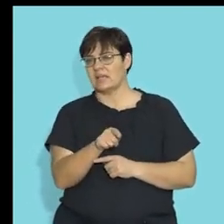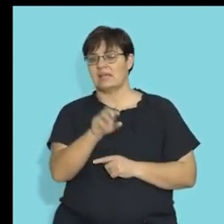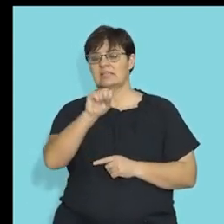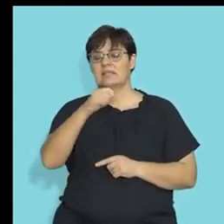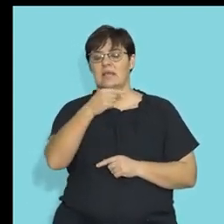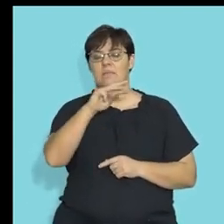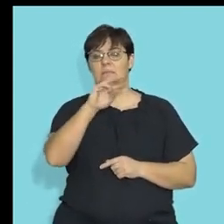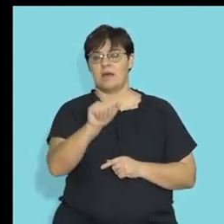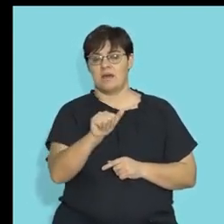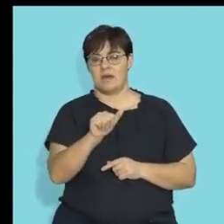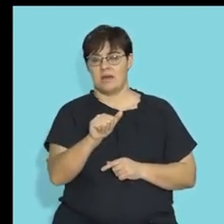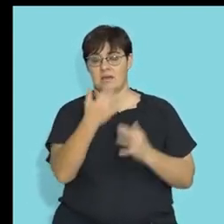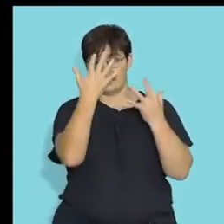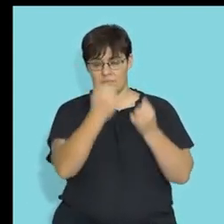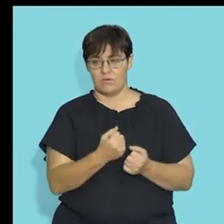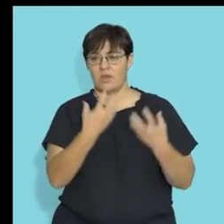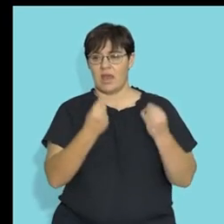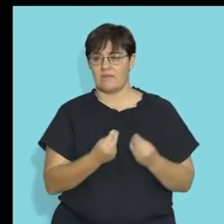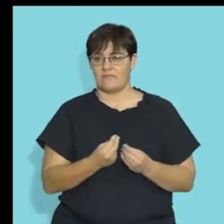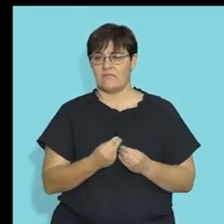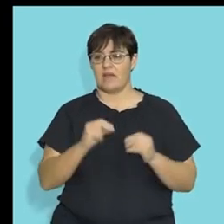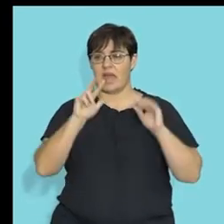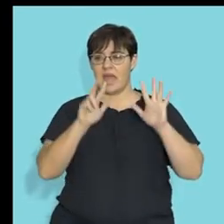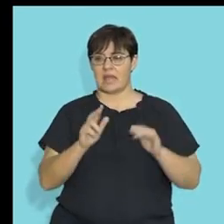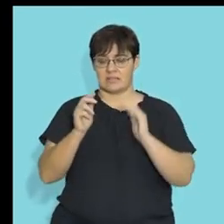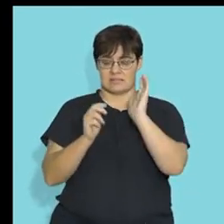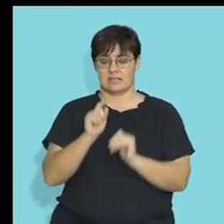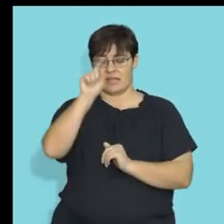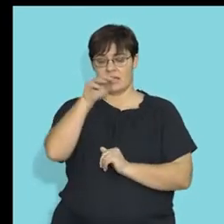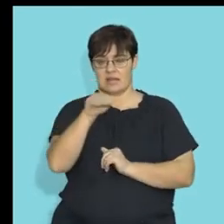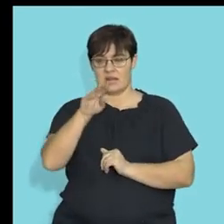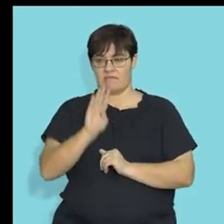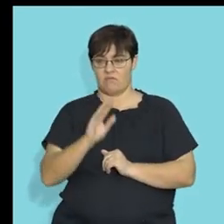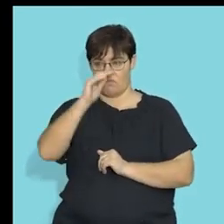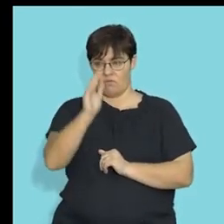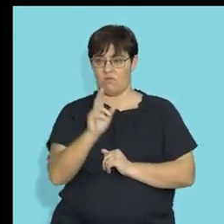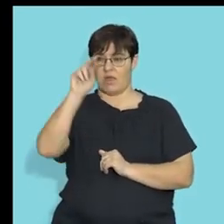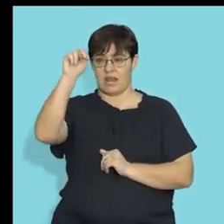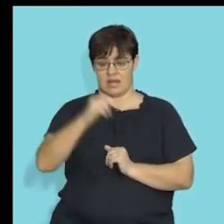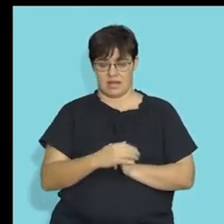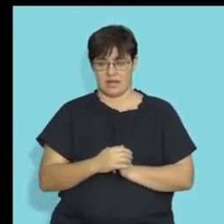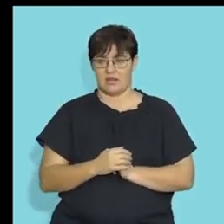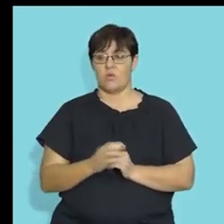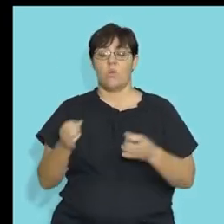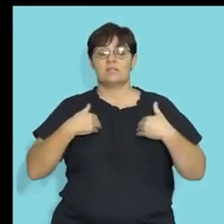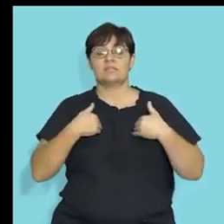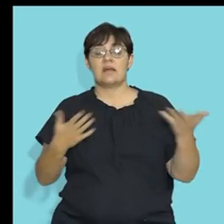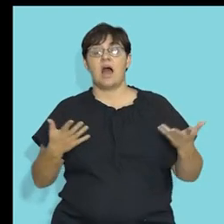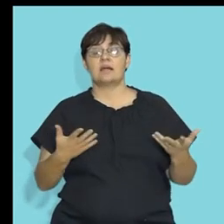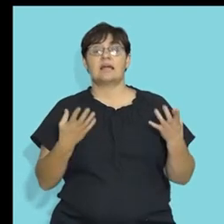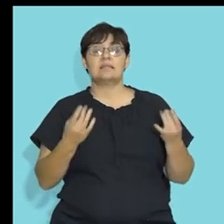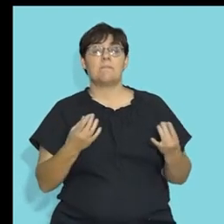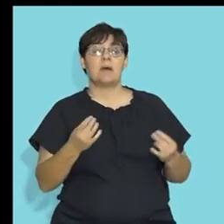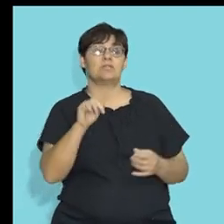sigma sum where we have 8 times a quarter to the power of n, but please note that